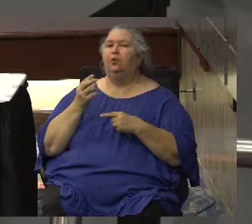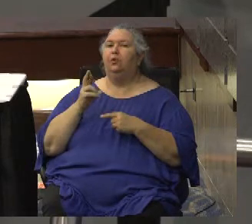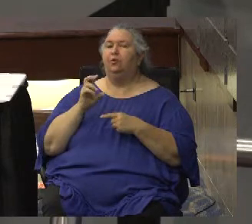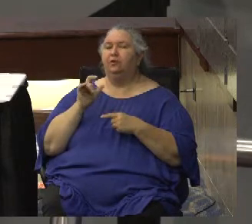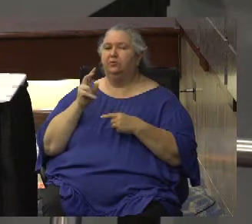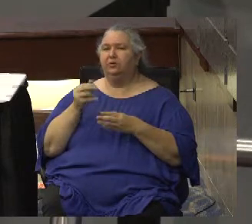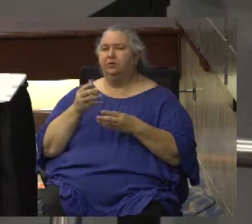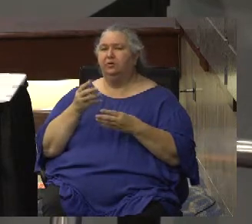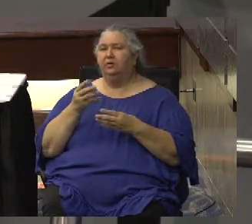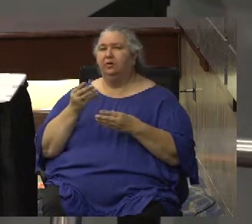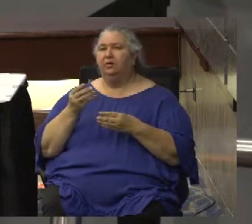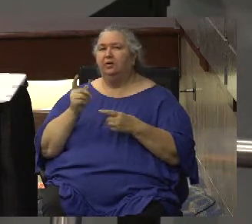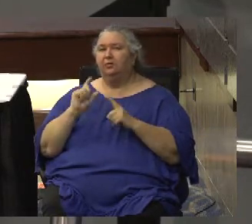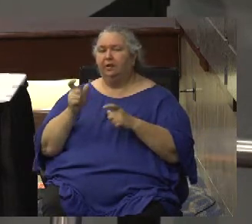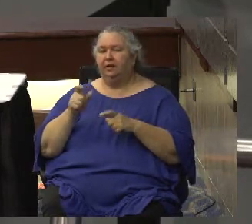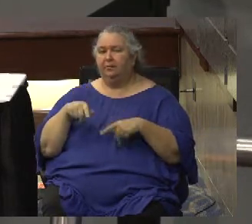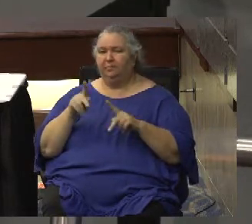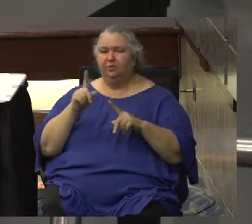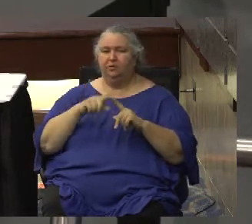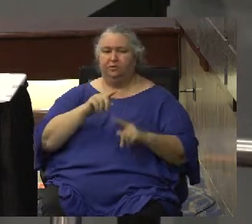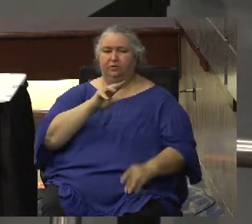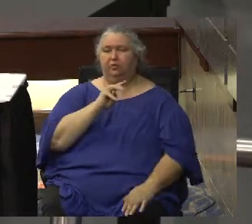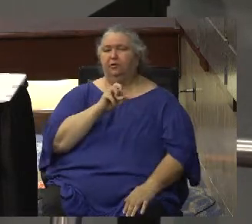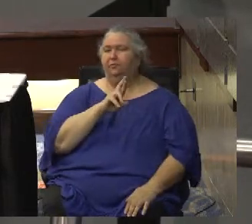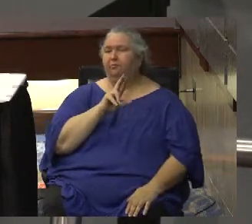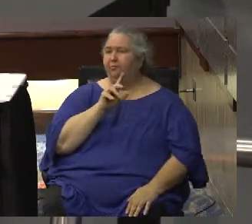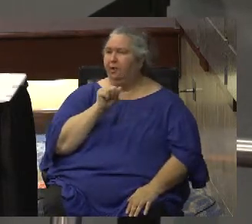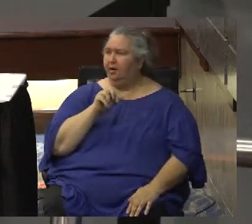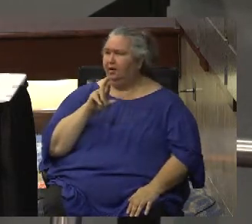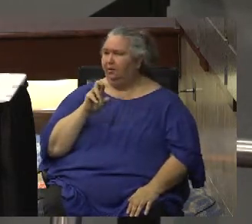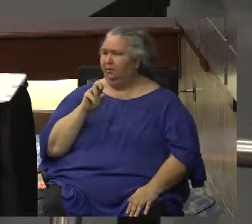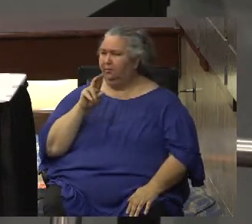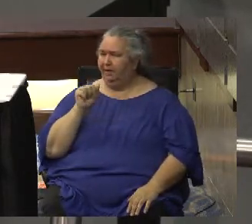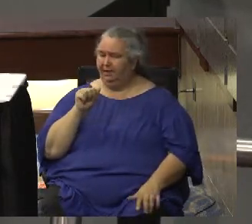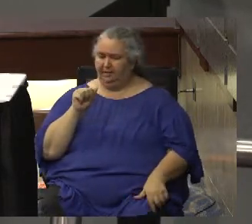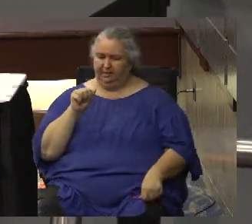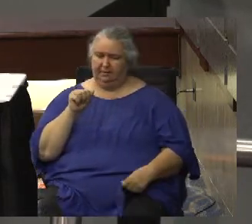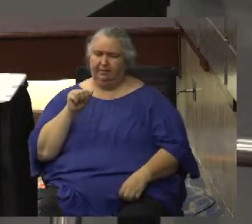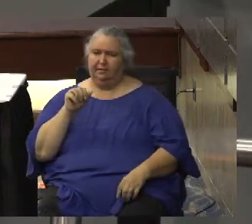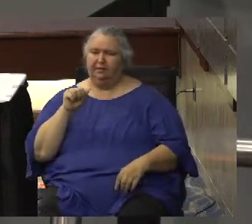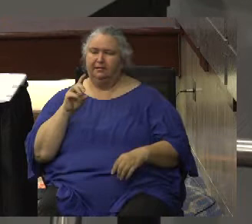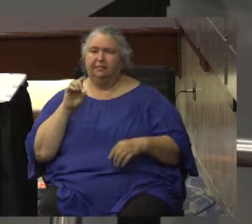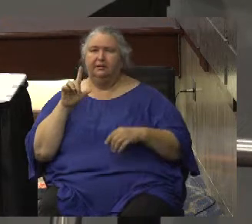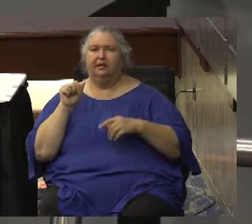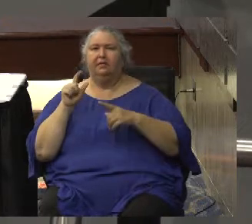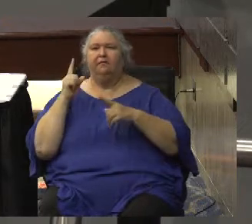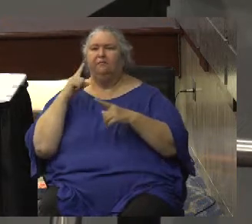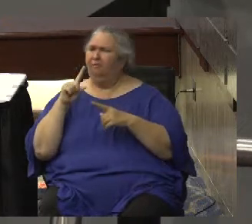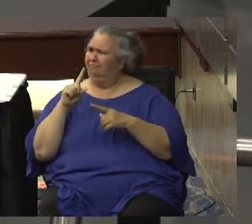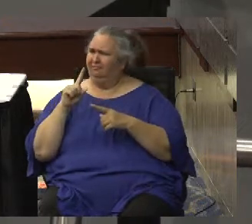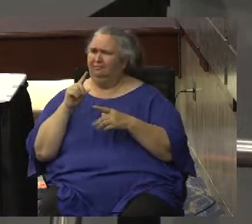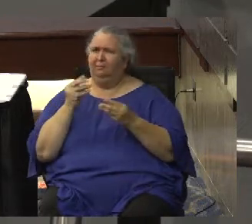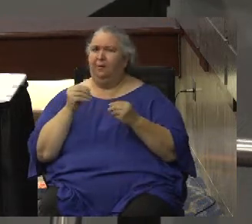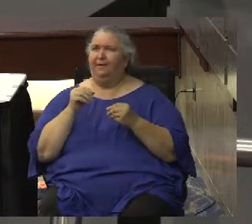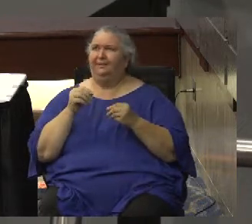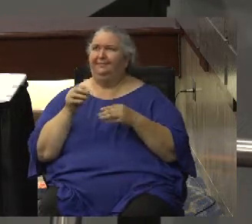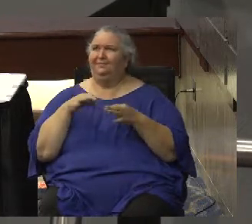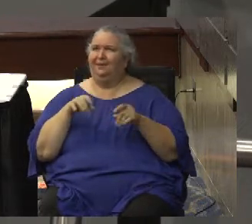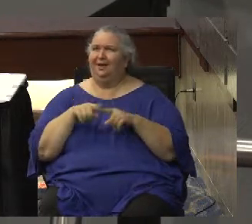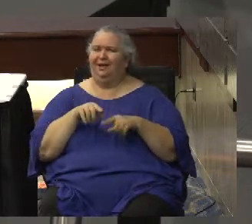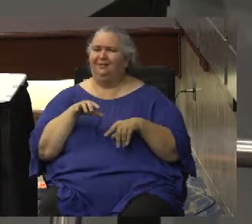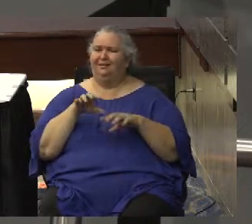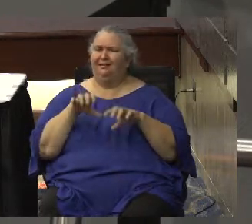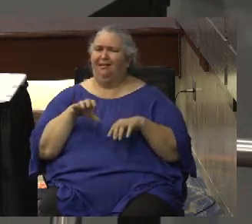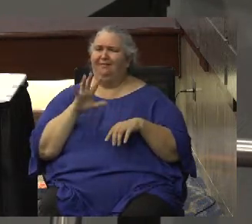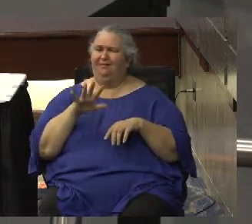to Marla and Raymond Mandela for a short-term rental type 2 in R1B zoning district on property described as Lot 5, Block 9